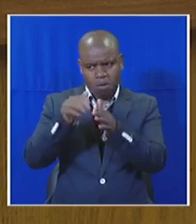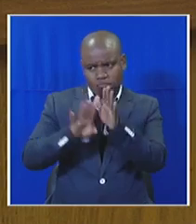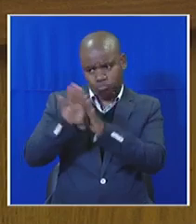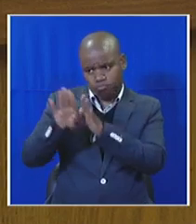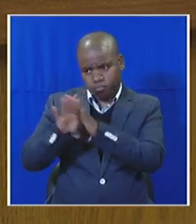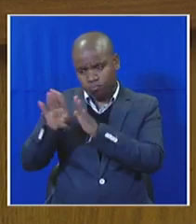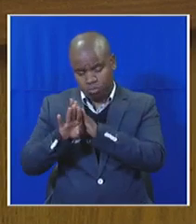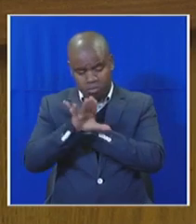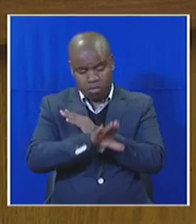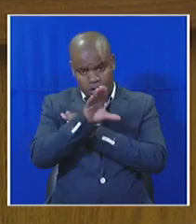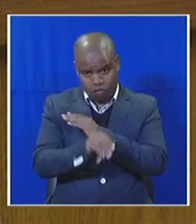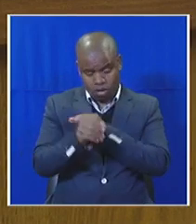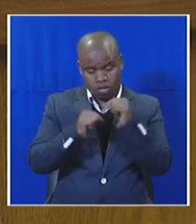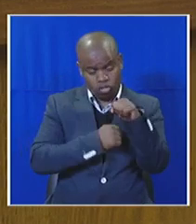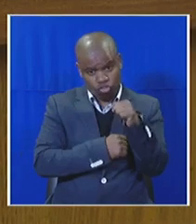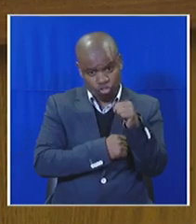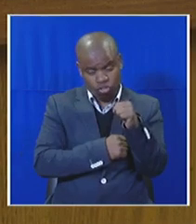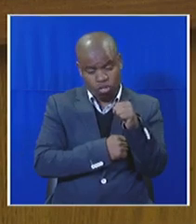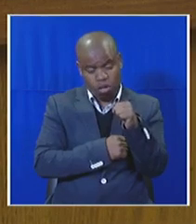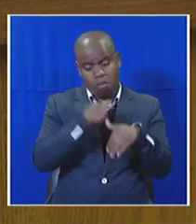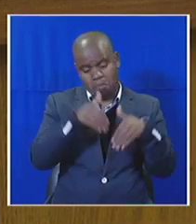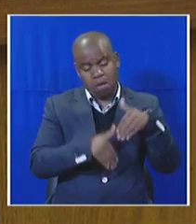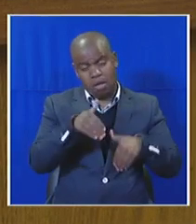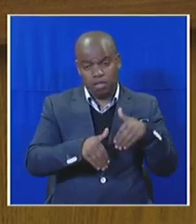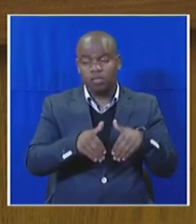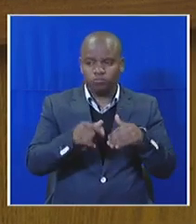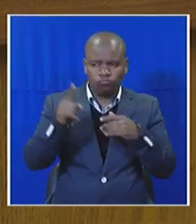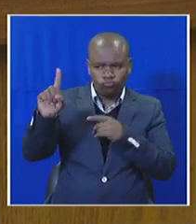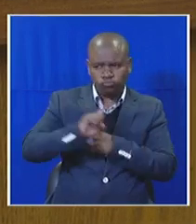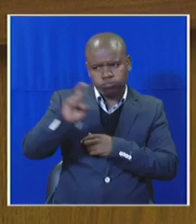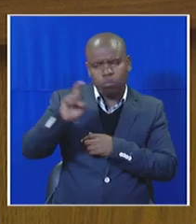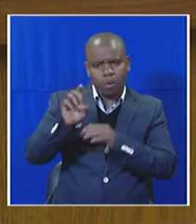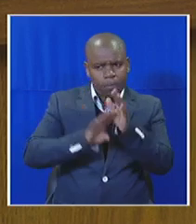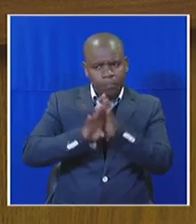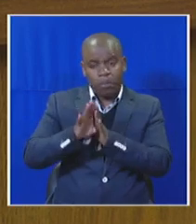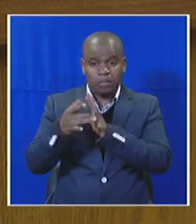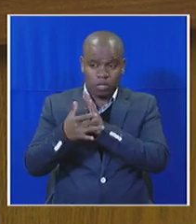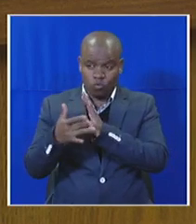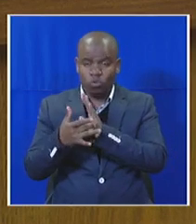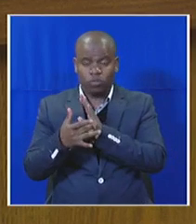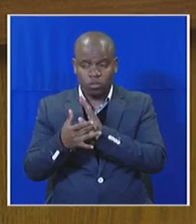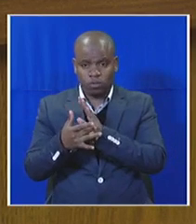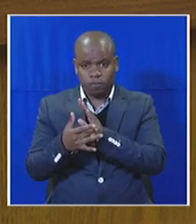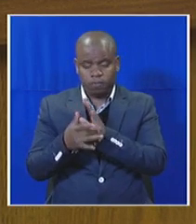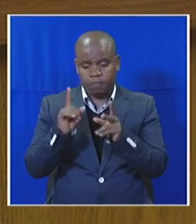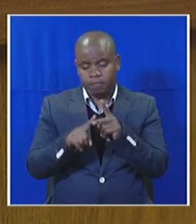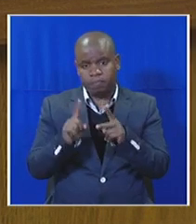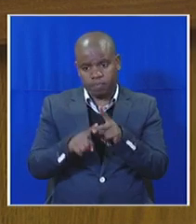mining engineering companies, mining technology firms,